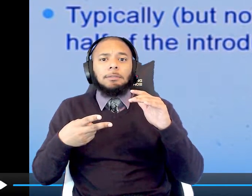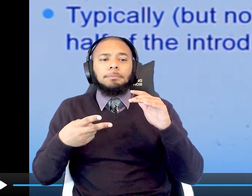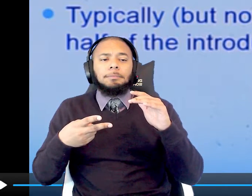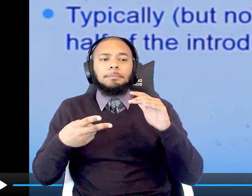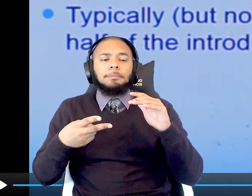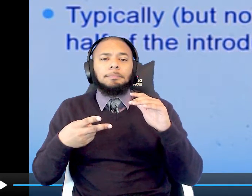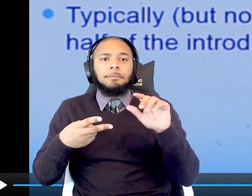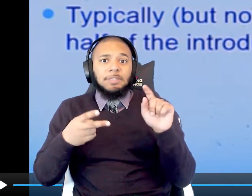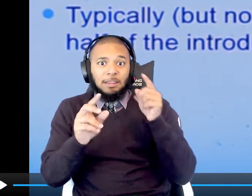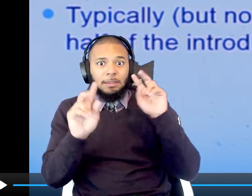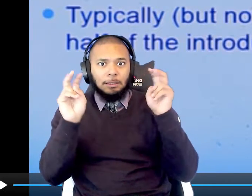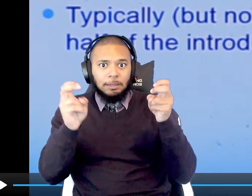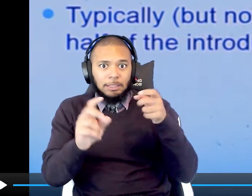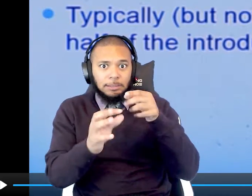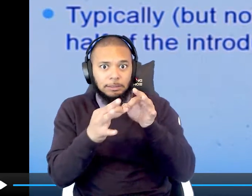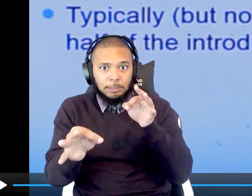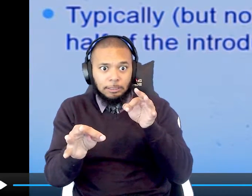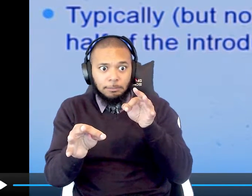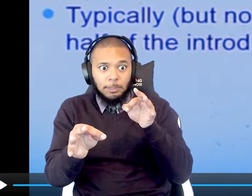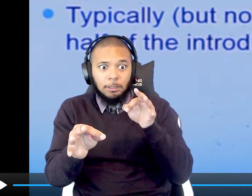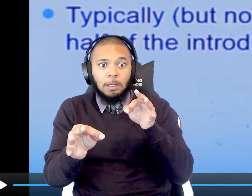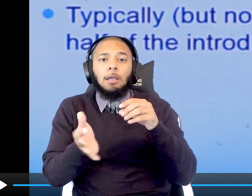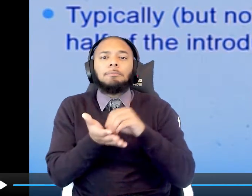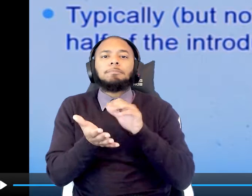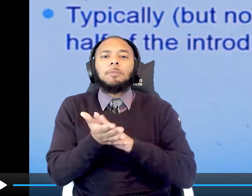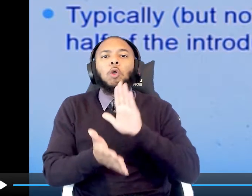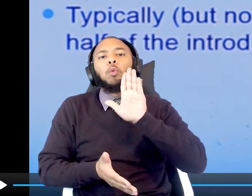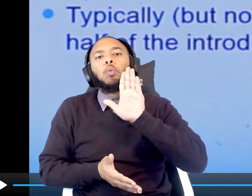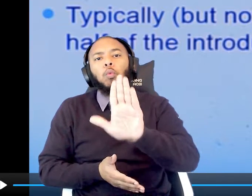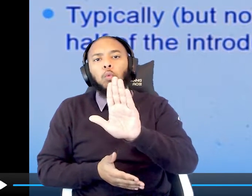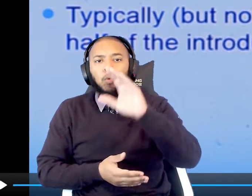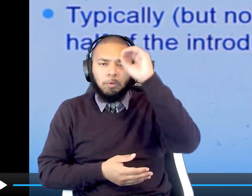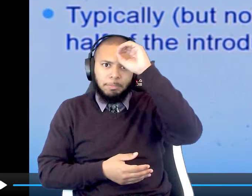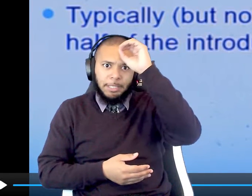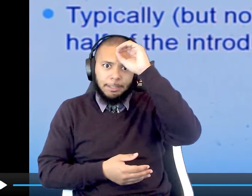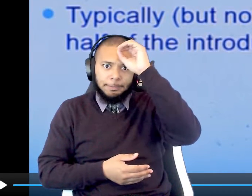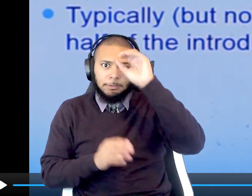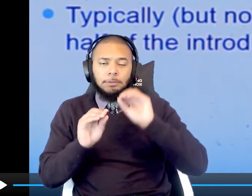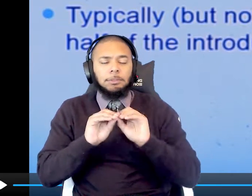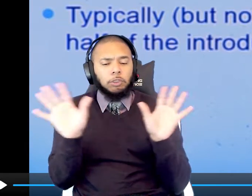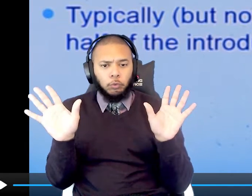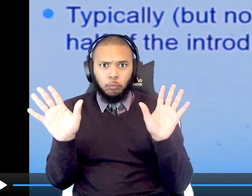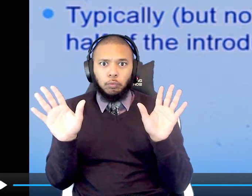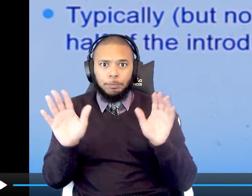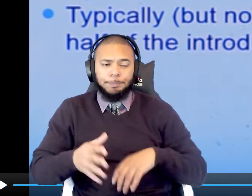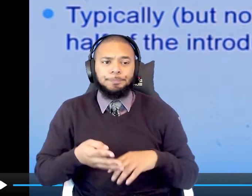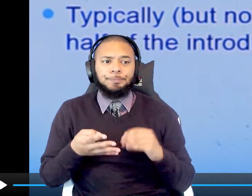going Thank